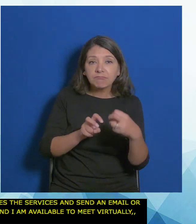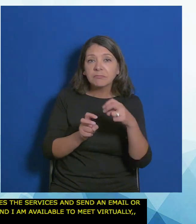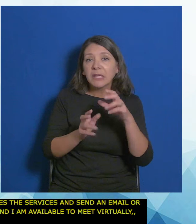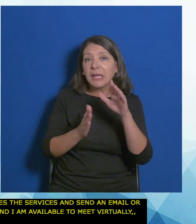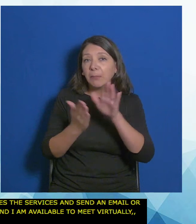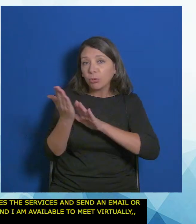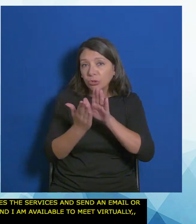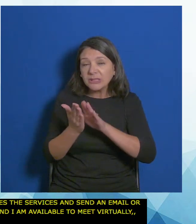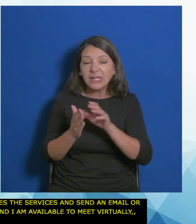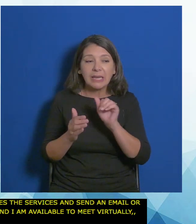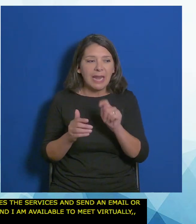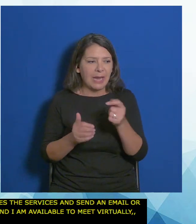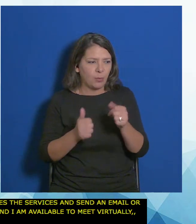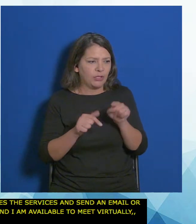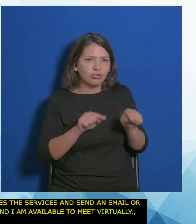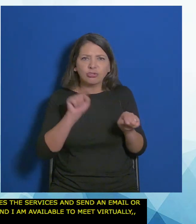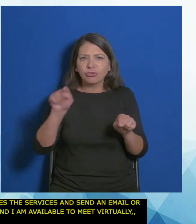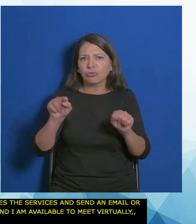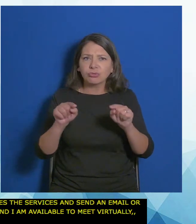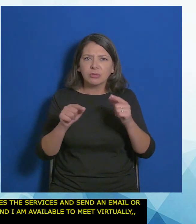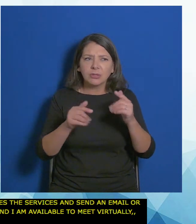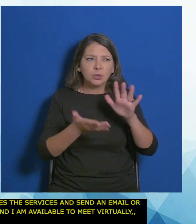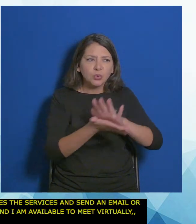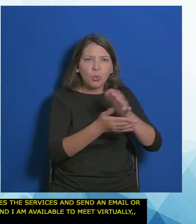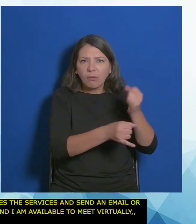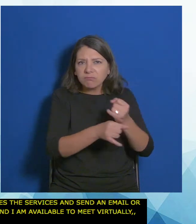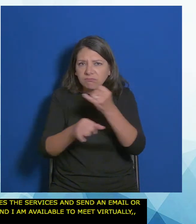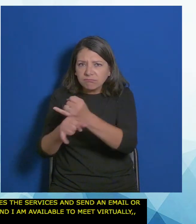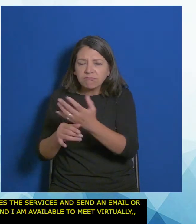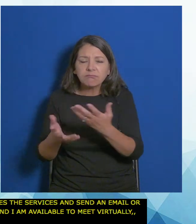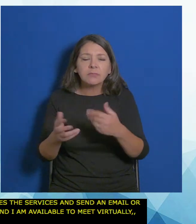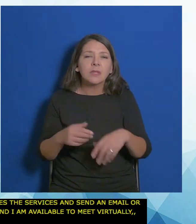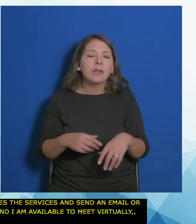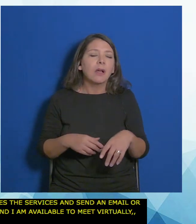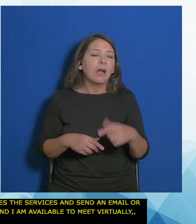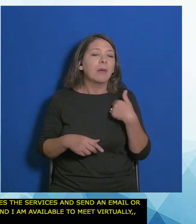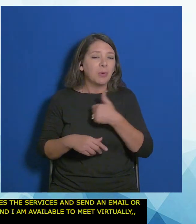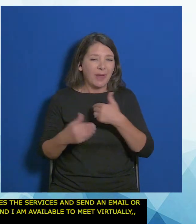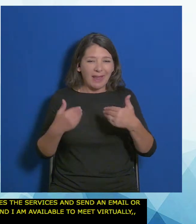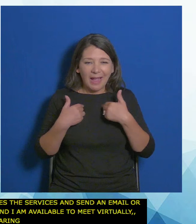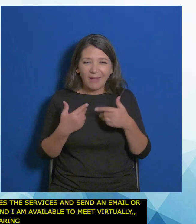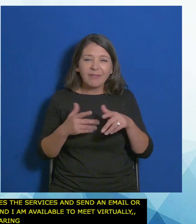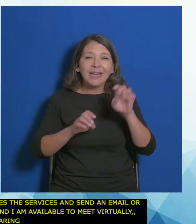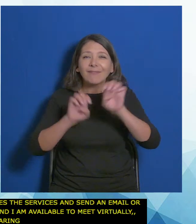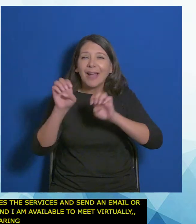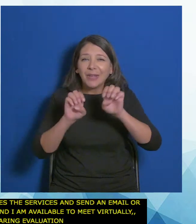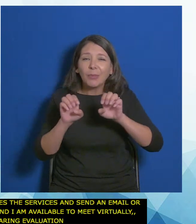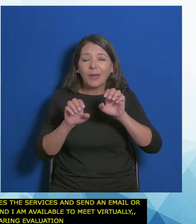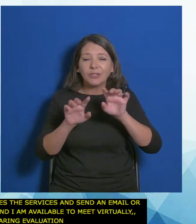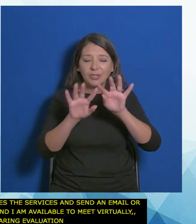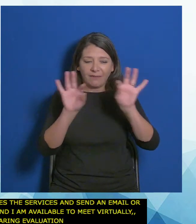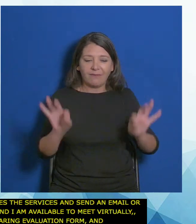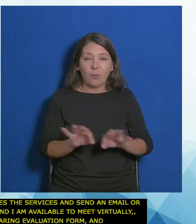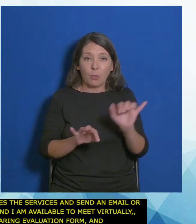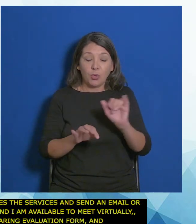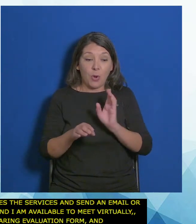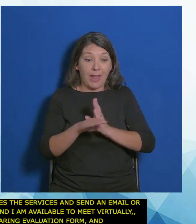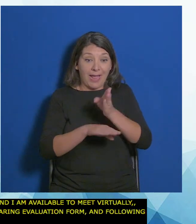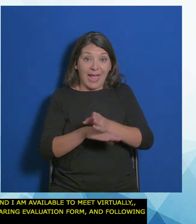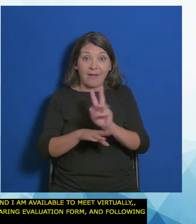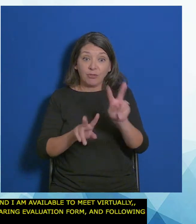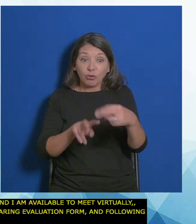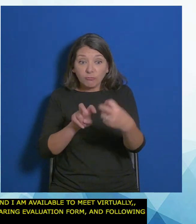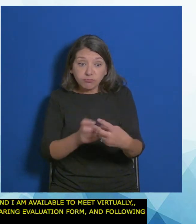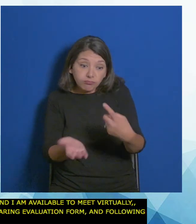facilities. And then we are preparing an evaluation form so that following the use of the Ombudsman services, we can get feedback